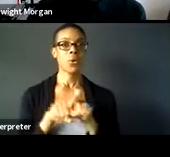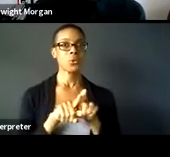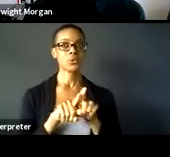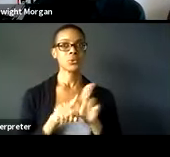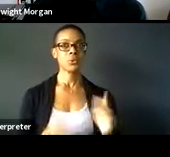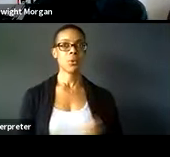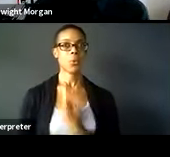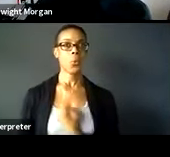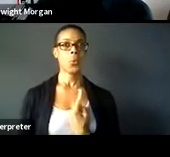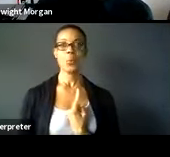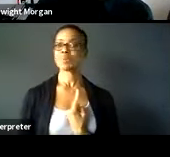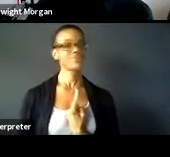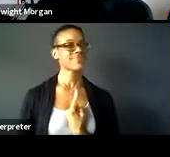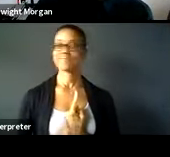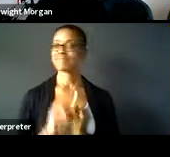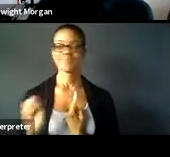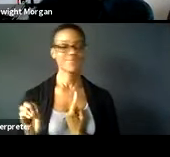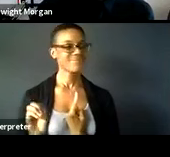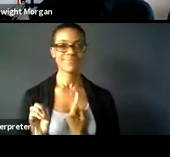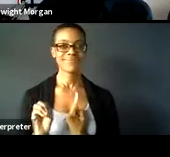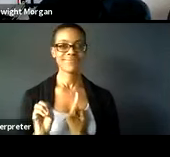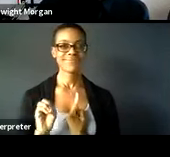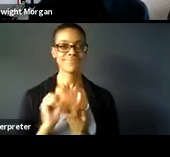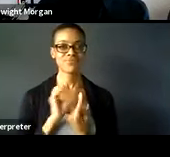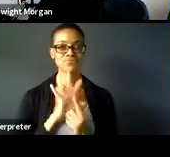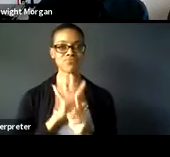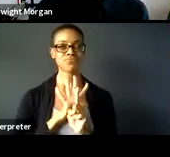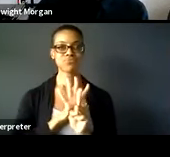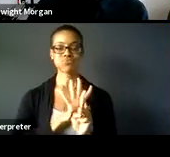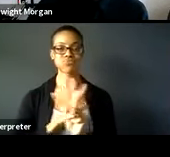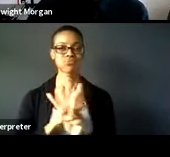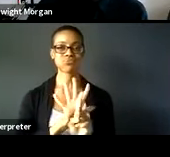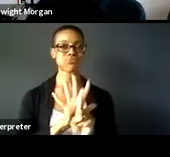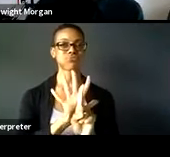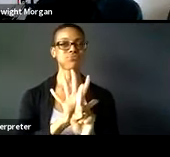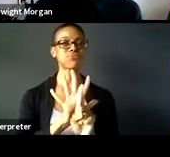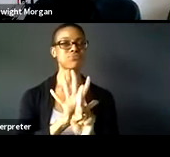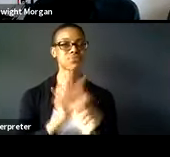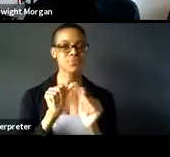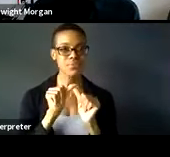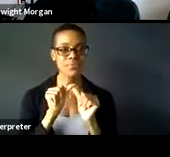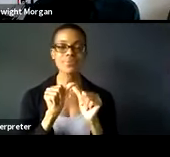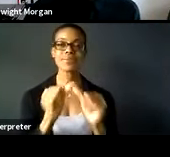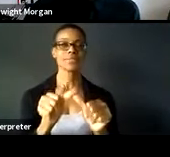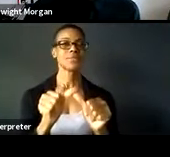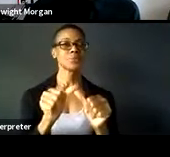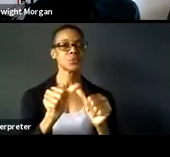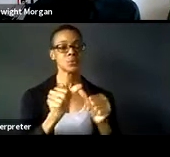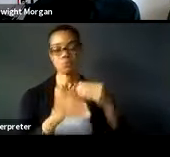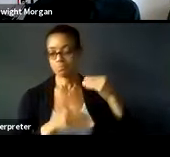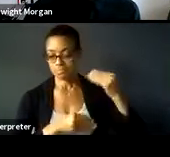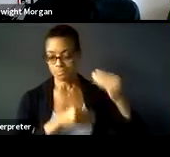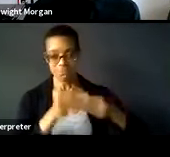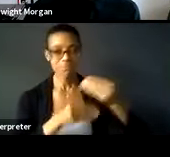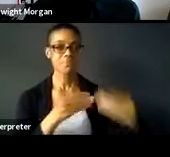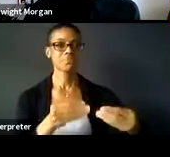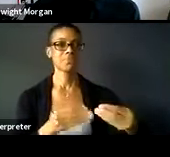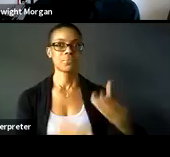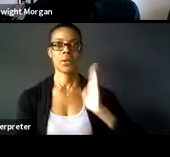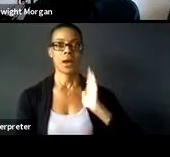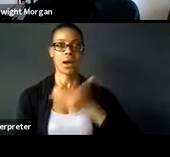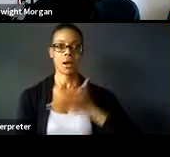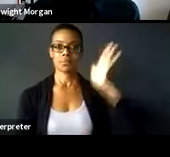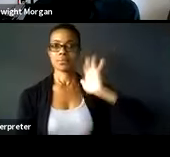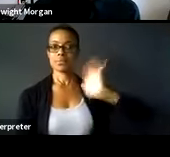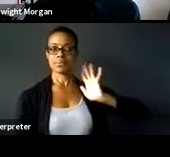this fight, that we are continuing the legacy of our ancestors